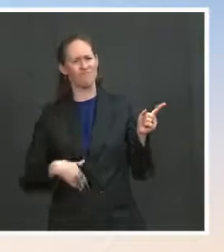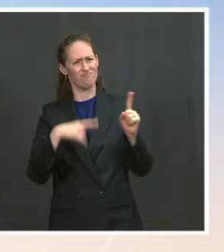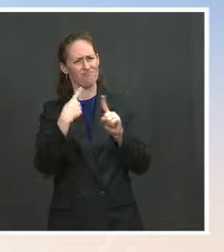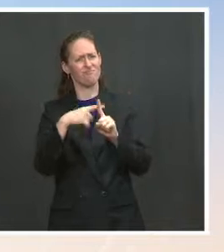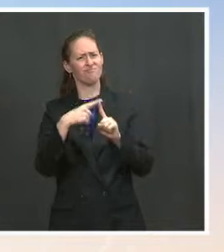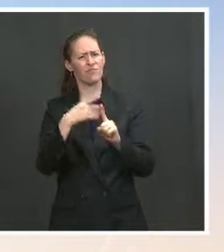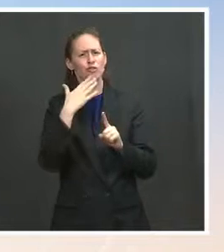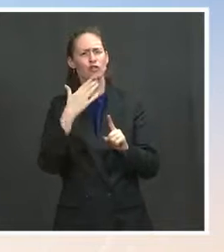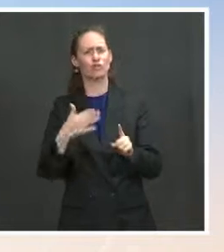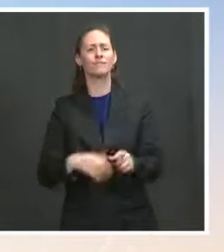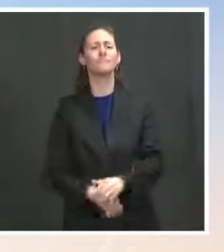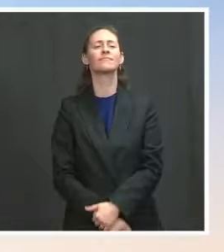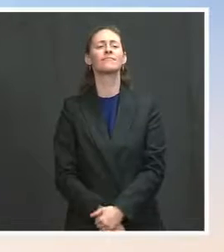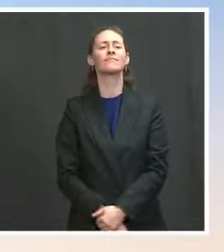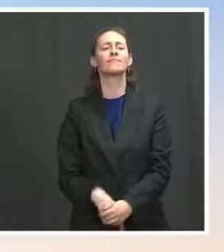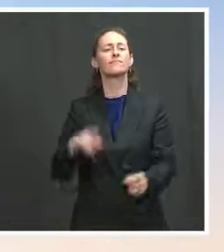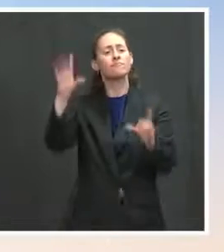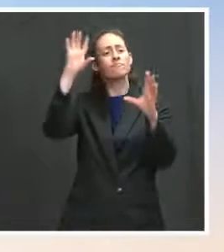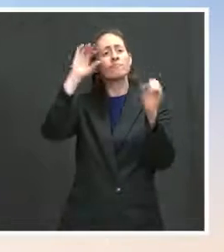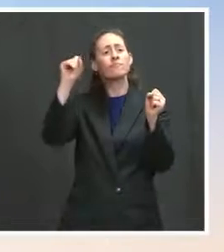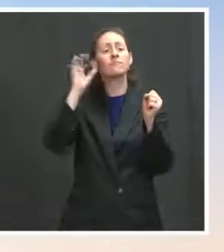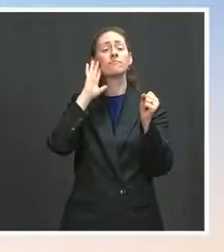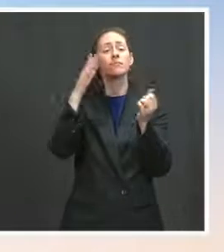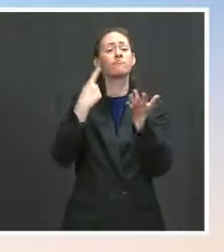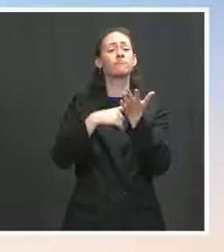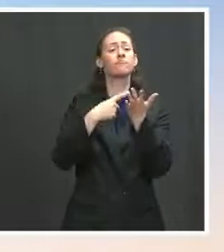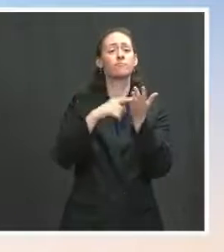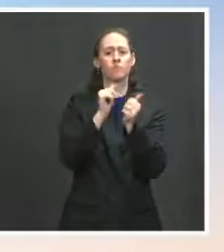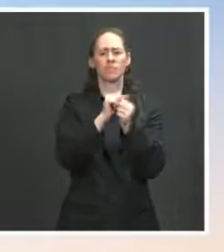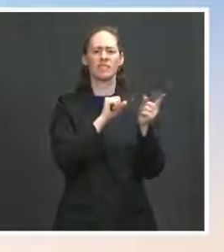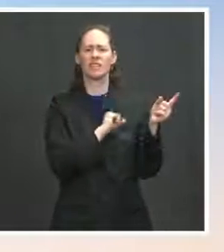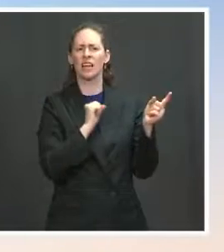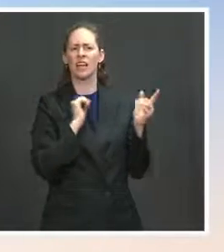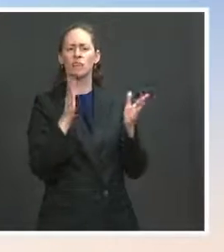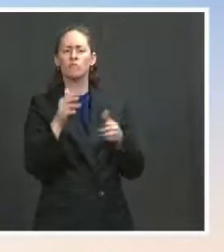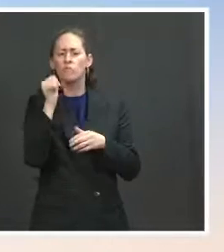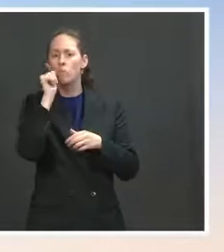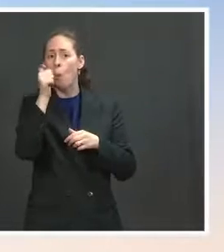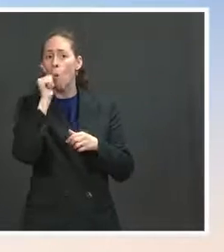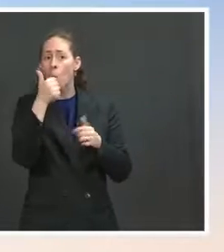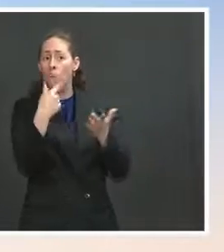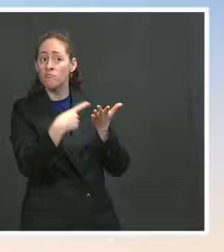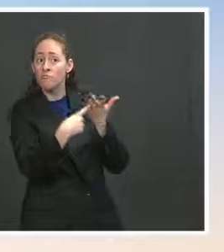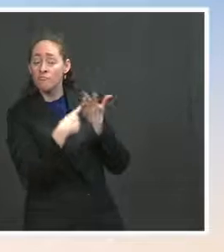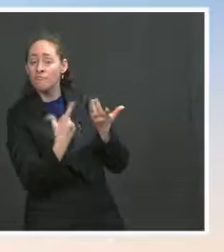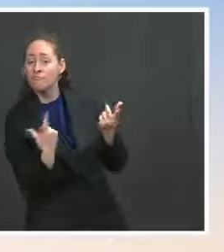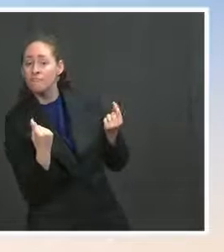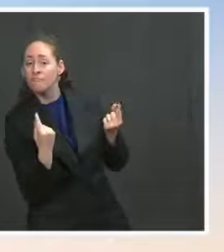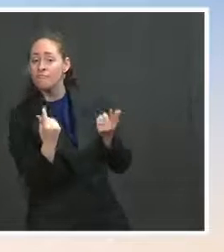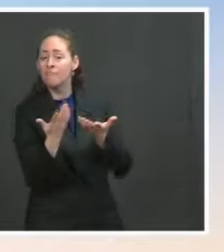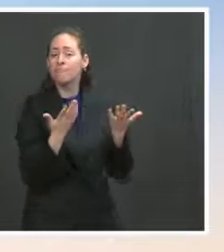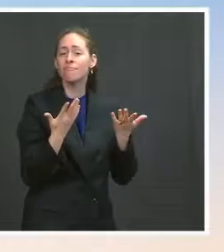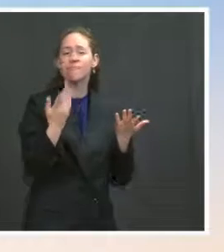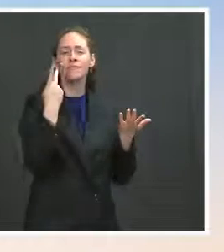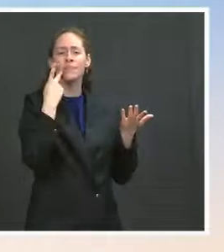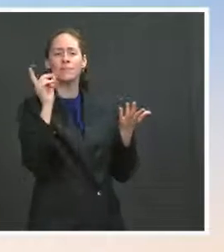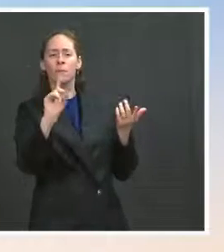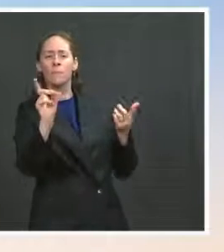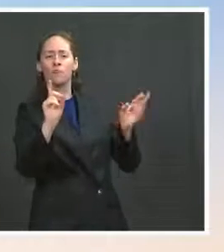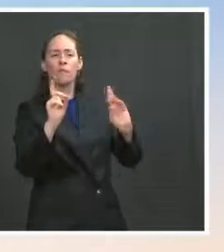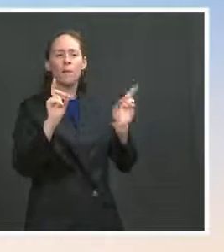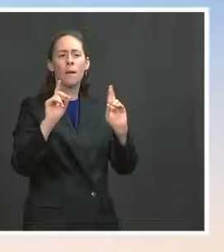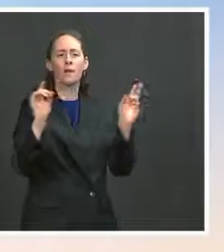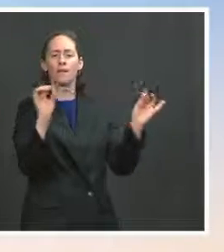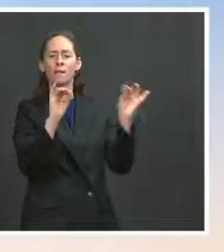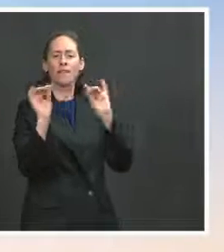Senator Capito tomorrow. We also are eager to see what proposal may be put forward by Democrats and Republicans who are talking about what they might agree